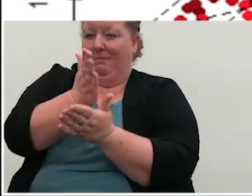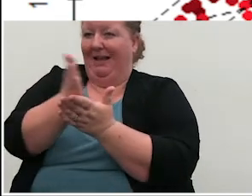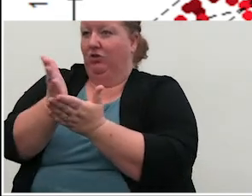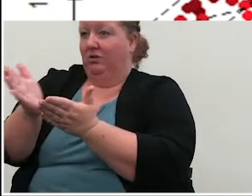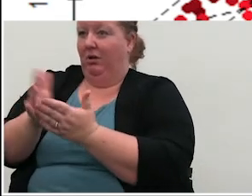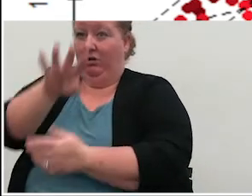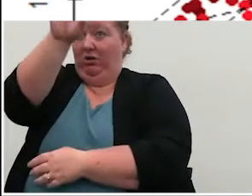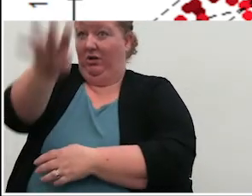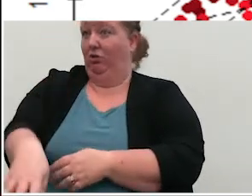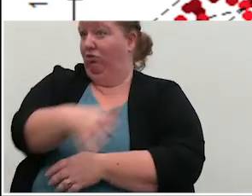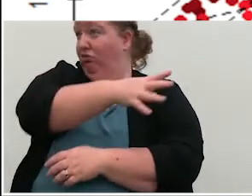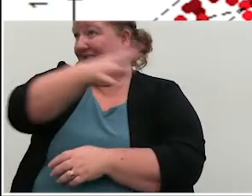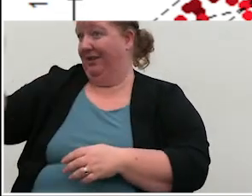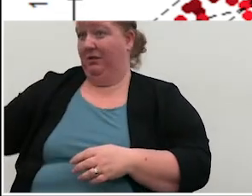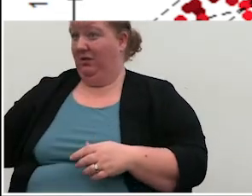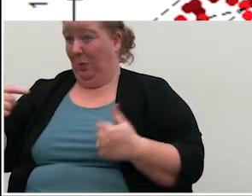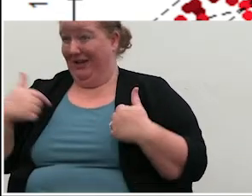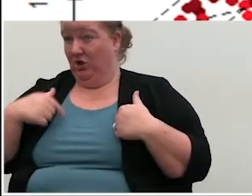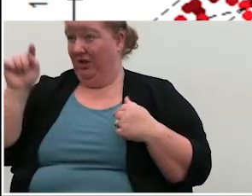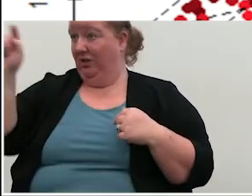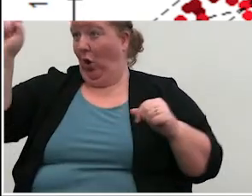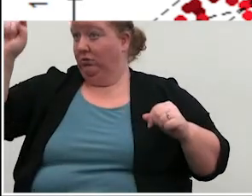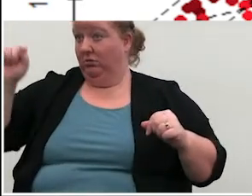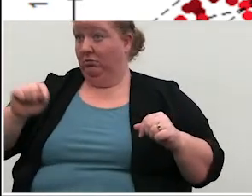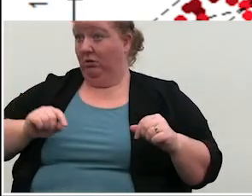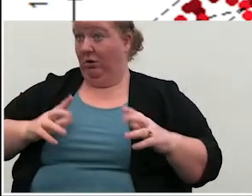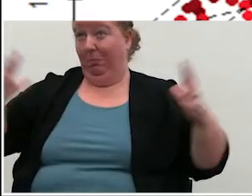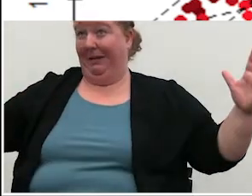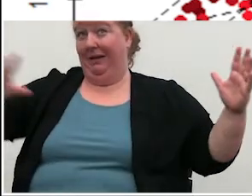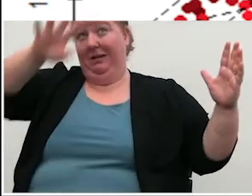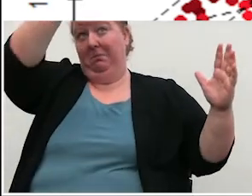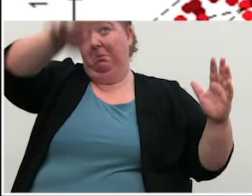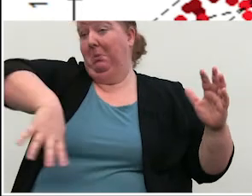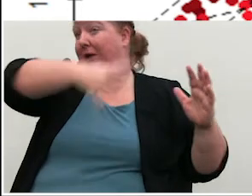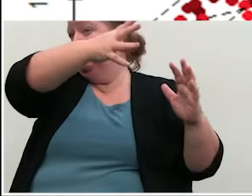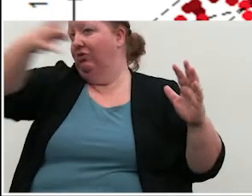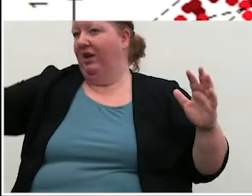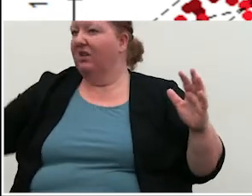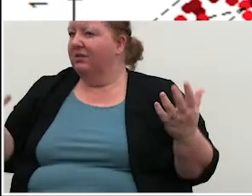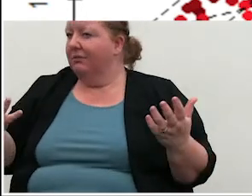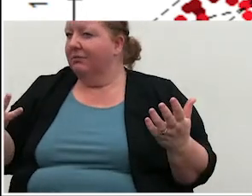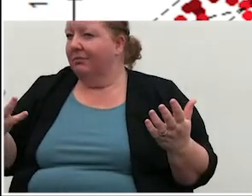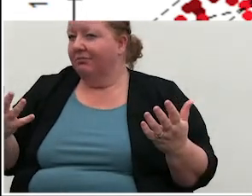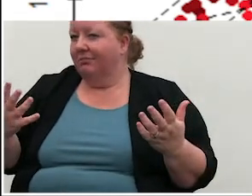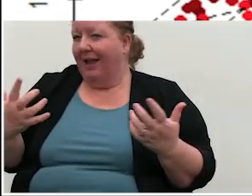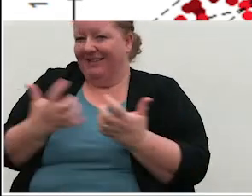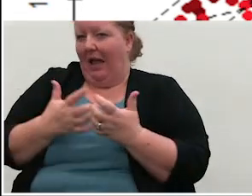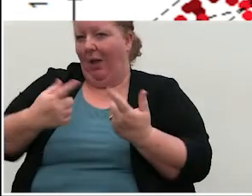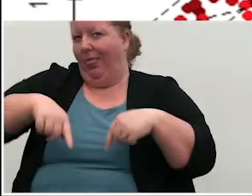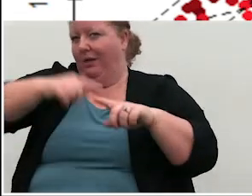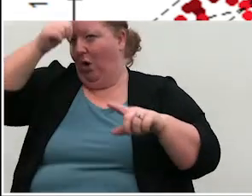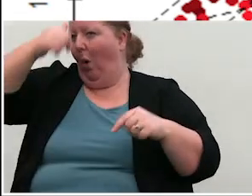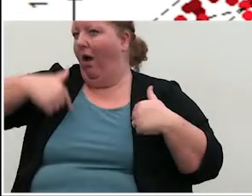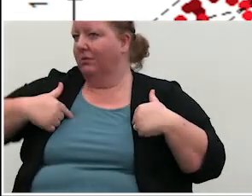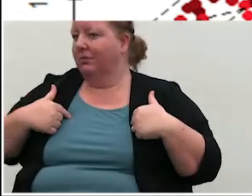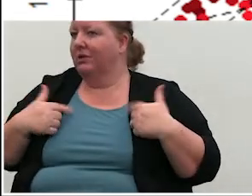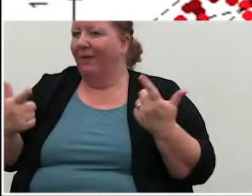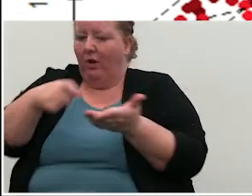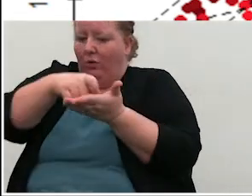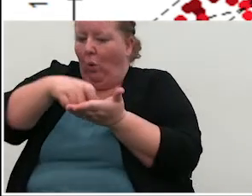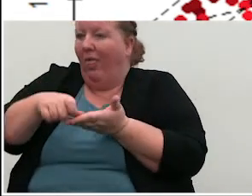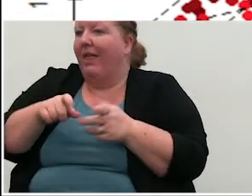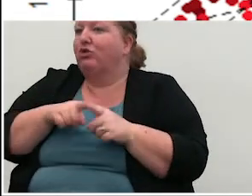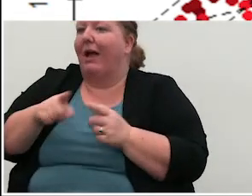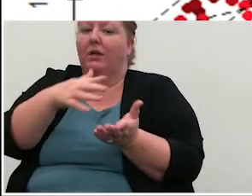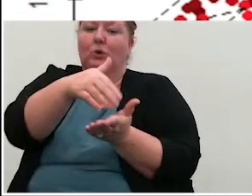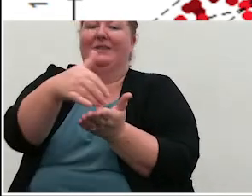So each of us is just a dot in somebody's matrix. That's the sense in which they know us. When some author is trying to